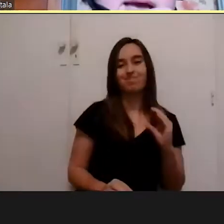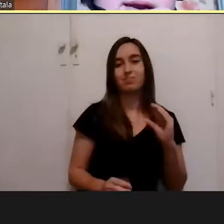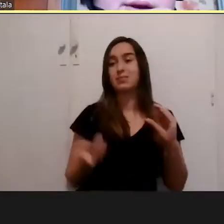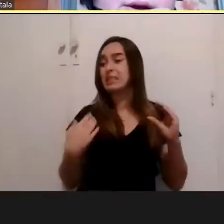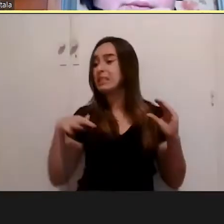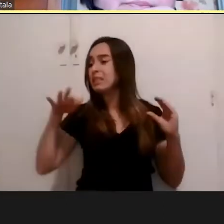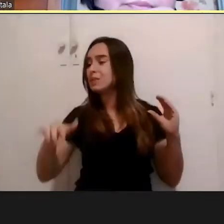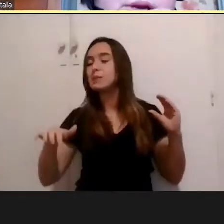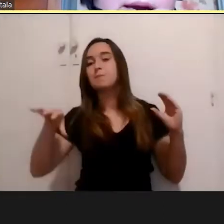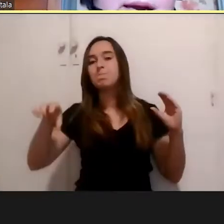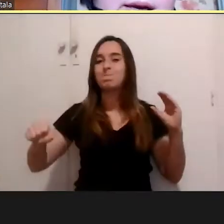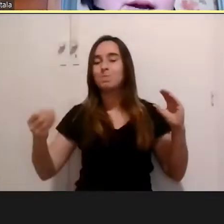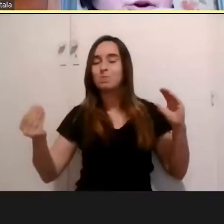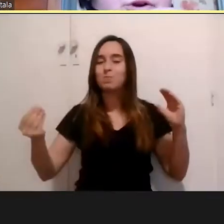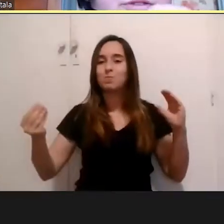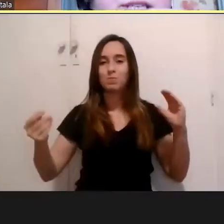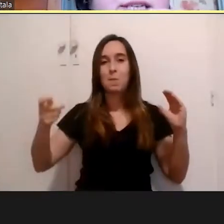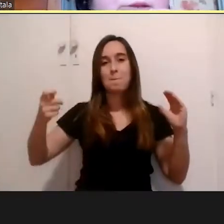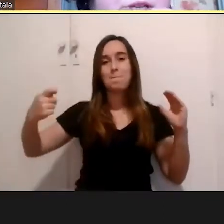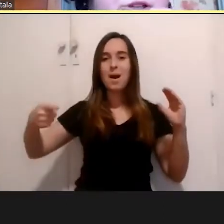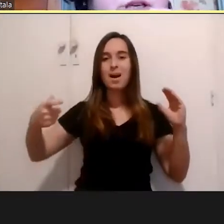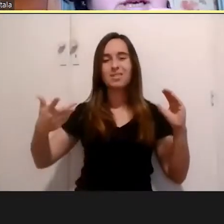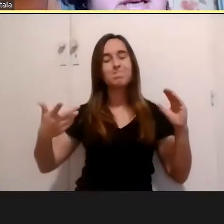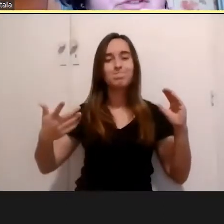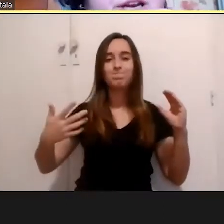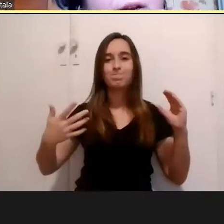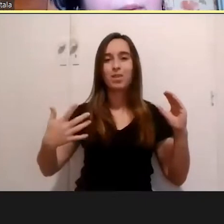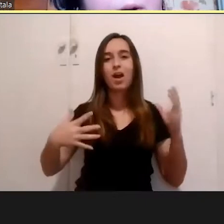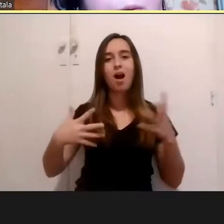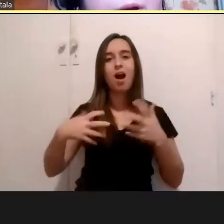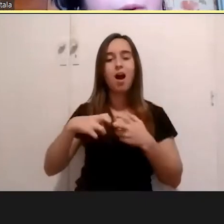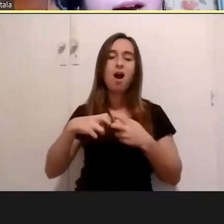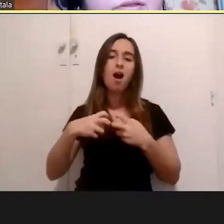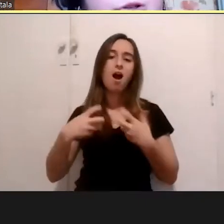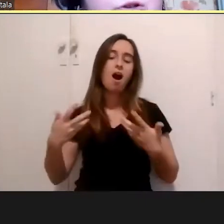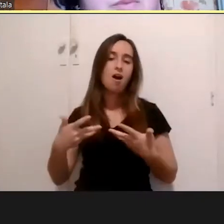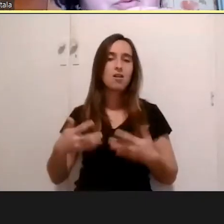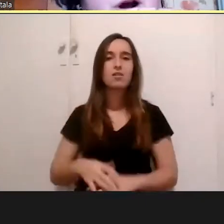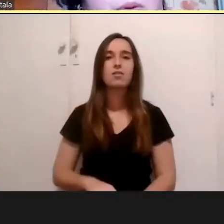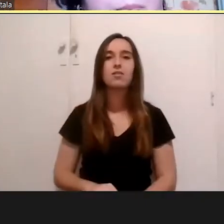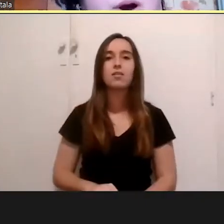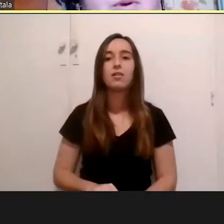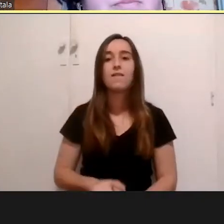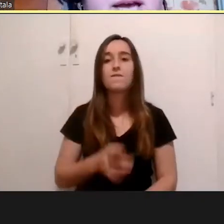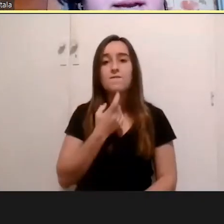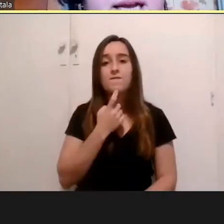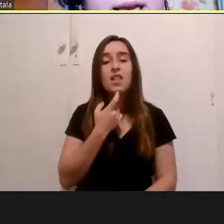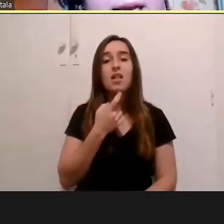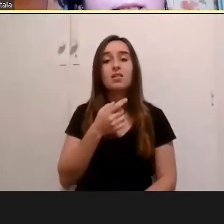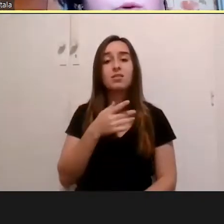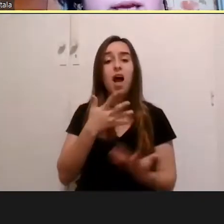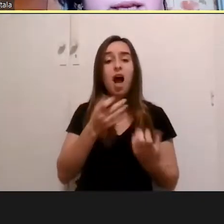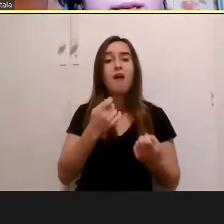And I don't know if this is especially in Finland, but we have also big problem that it